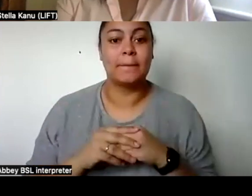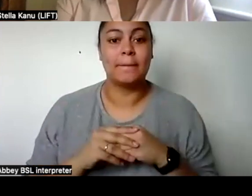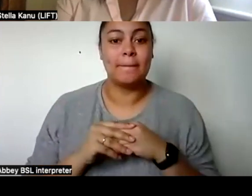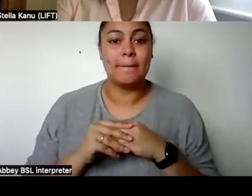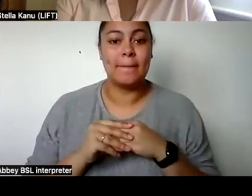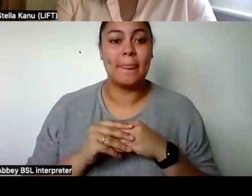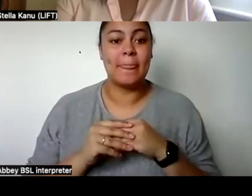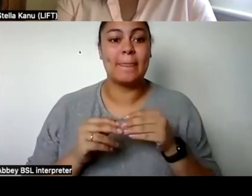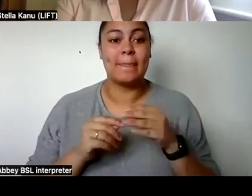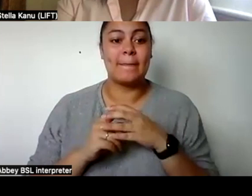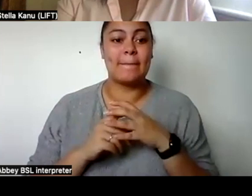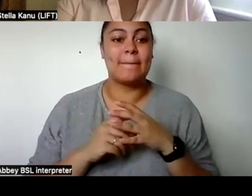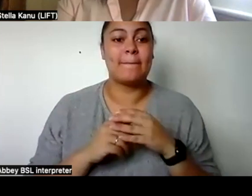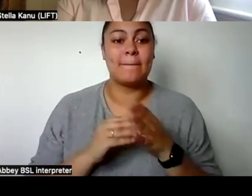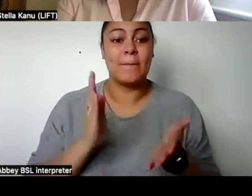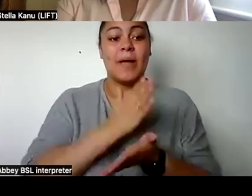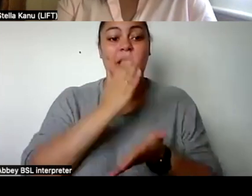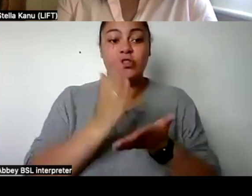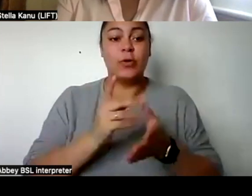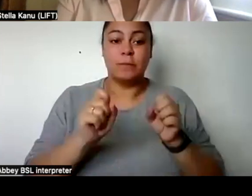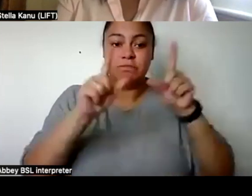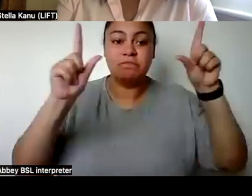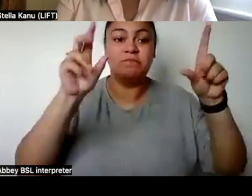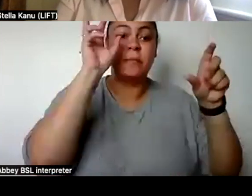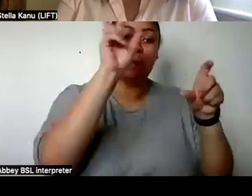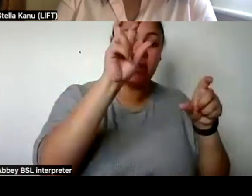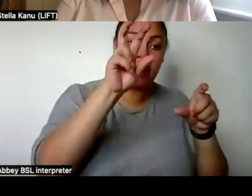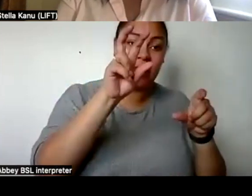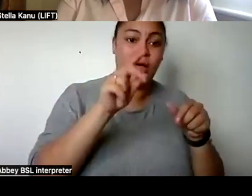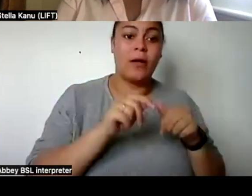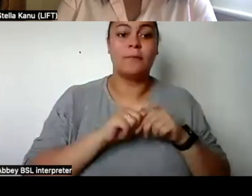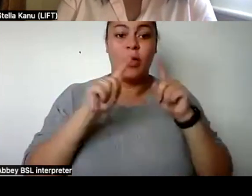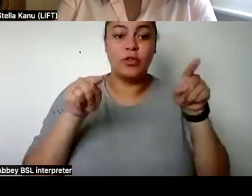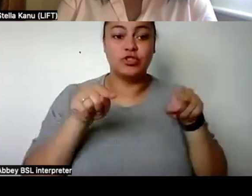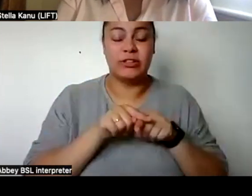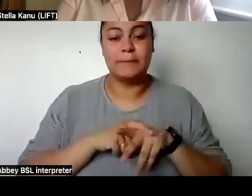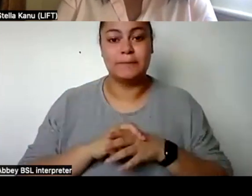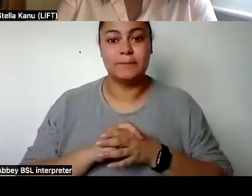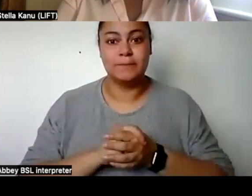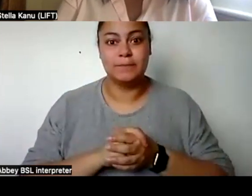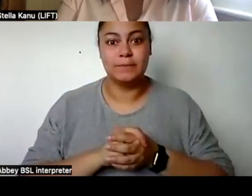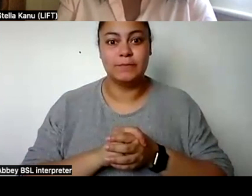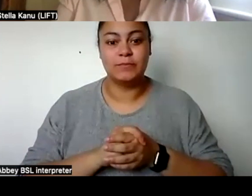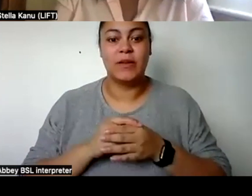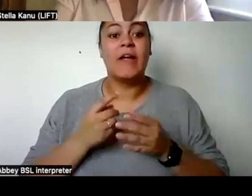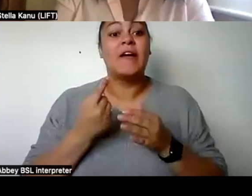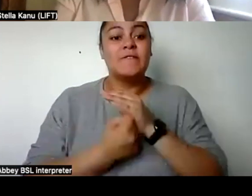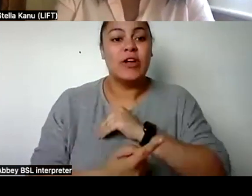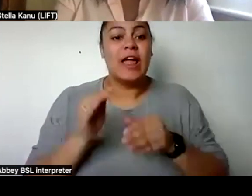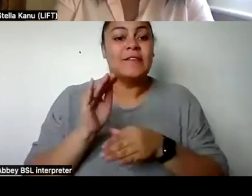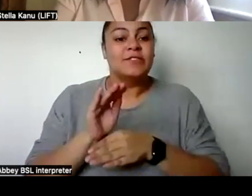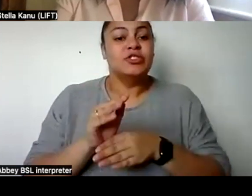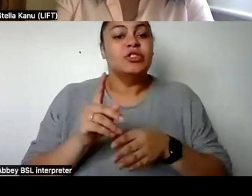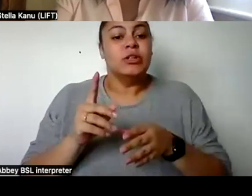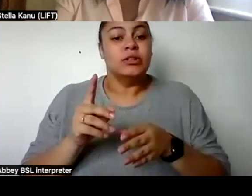is pinned so they are viewable at all times. Now, Freelance Futures is a call for collective learning